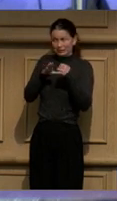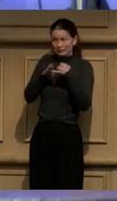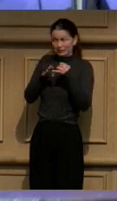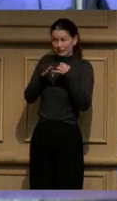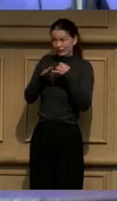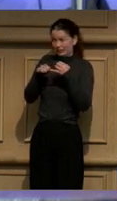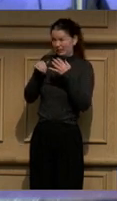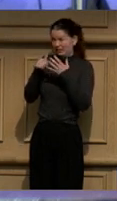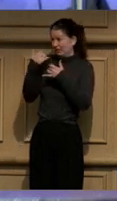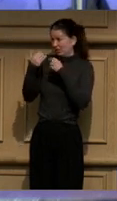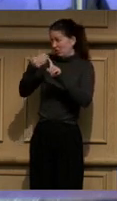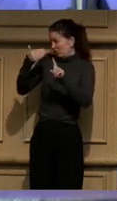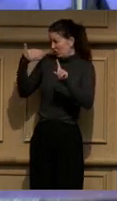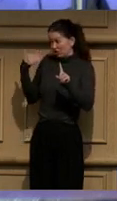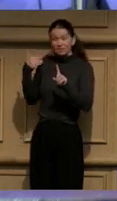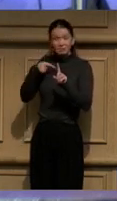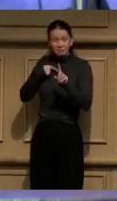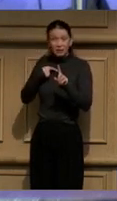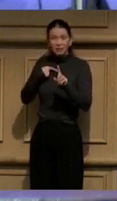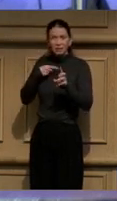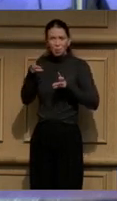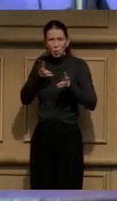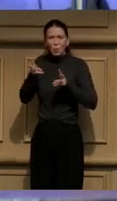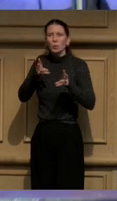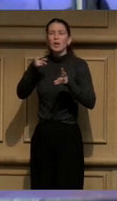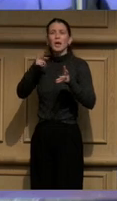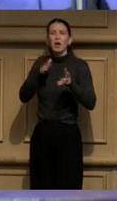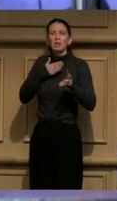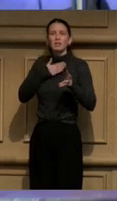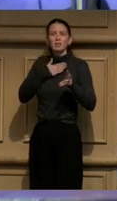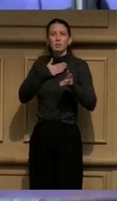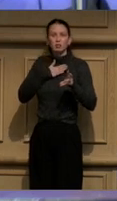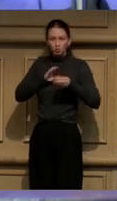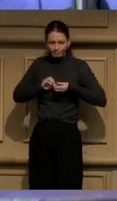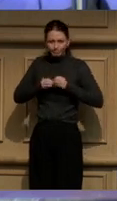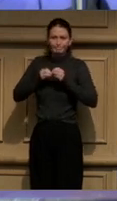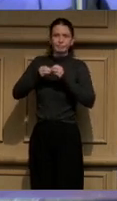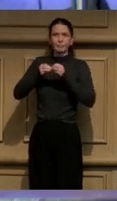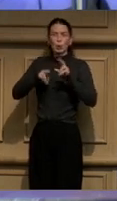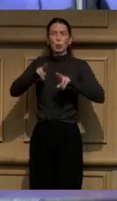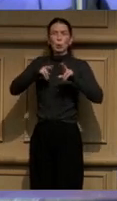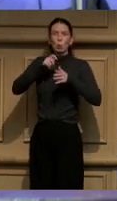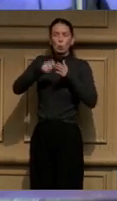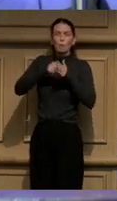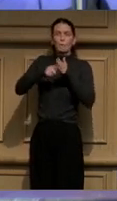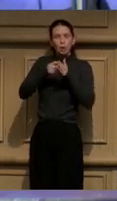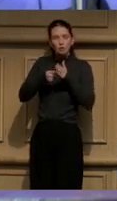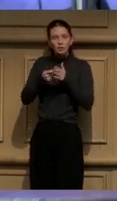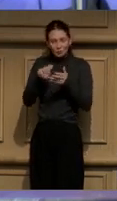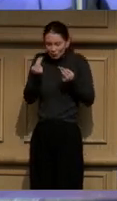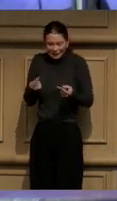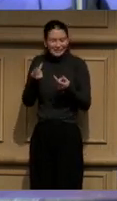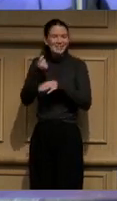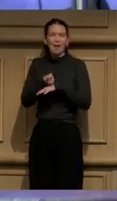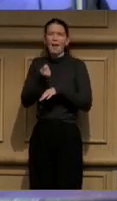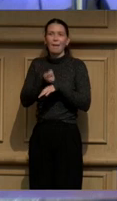6 years, so to just make it more solid project. So it takes time, as you said. So